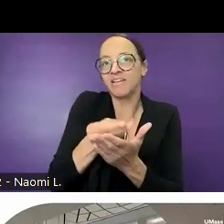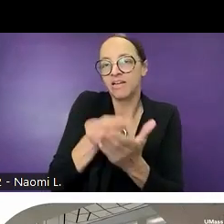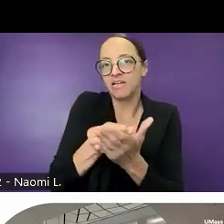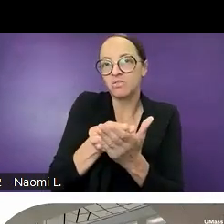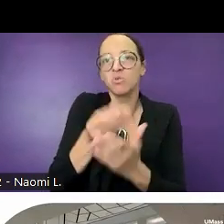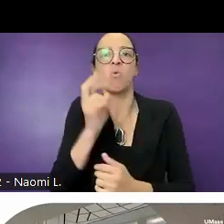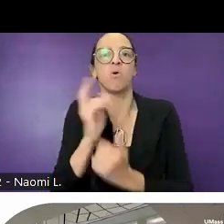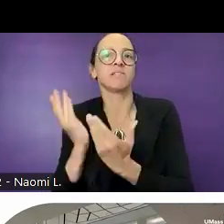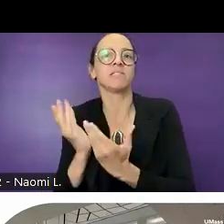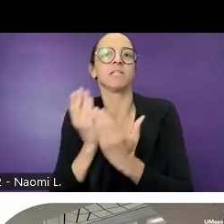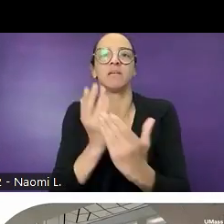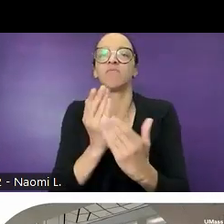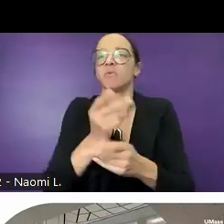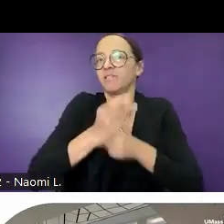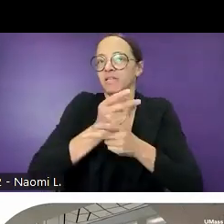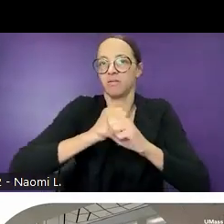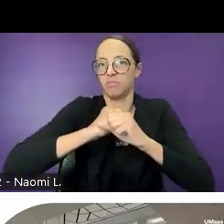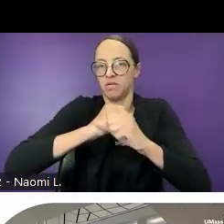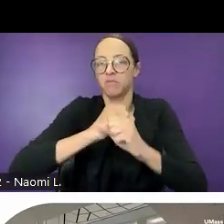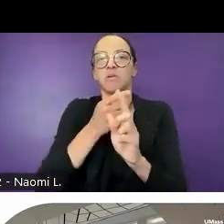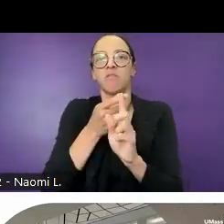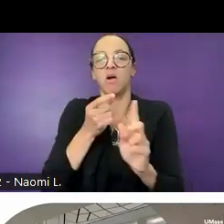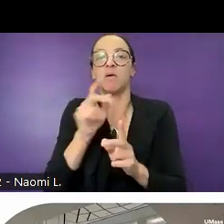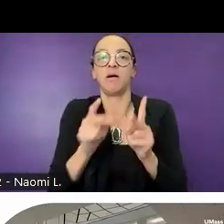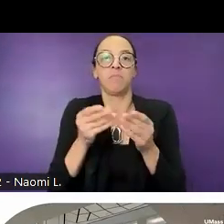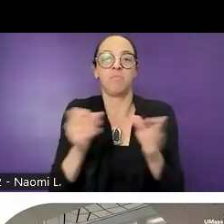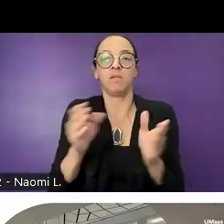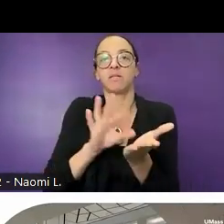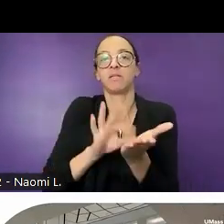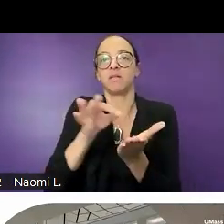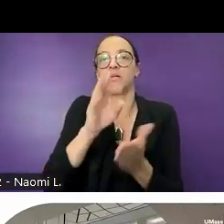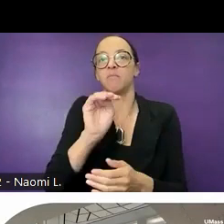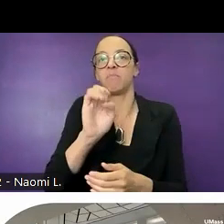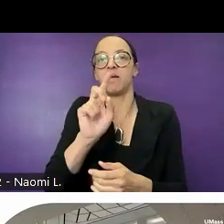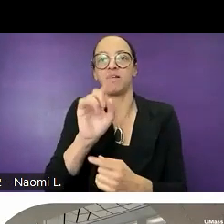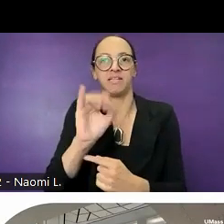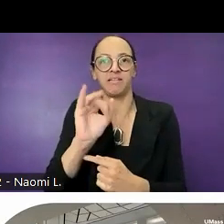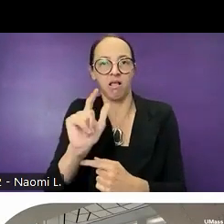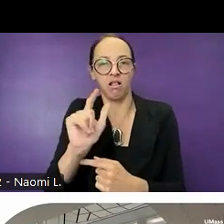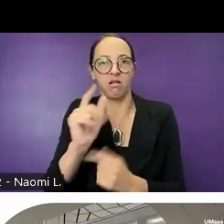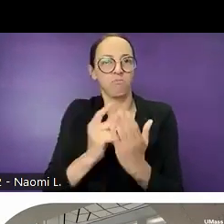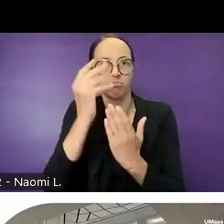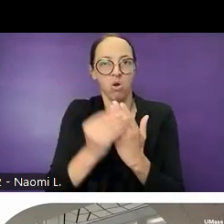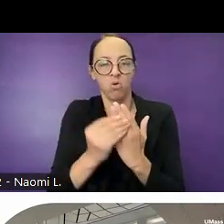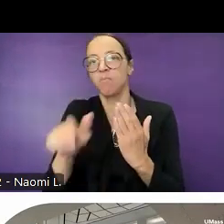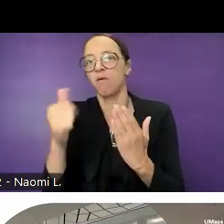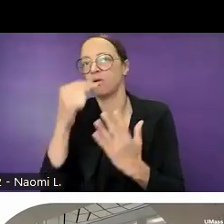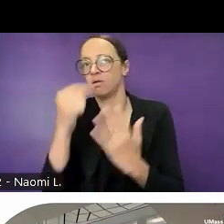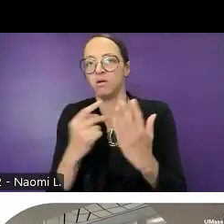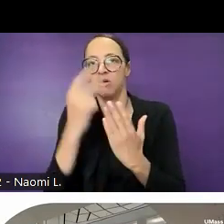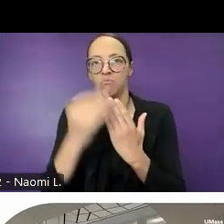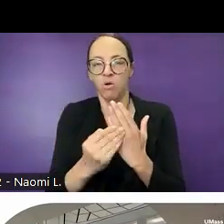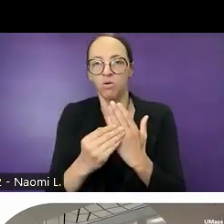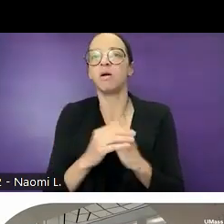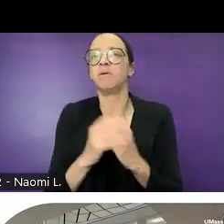market or from the public Medi-Cal program, their retirement standard of living in the presence of LTSS need is